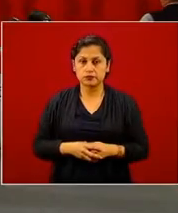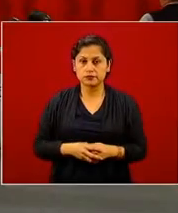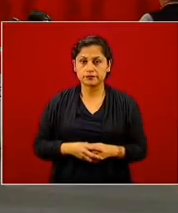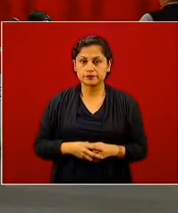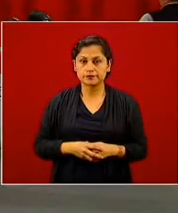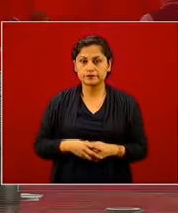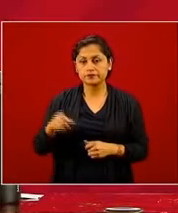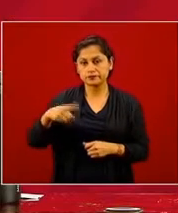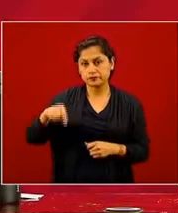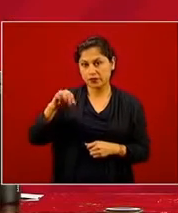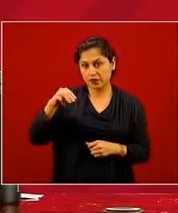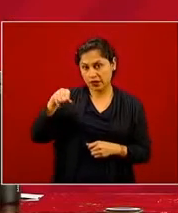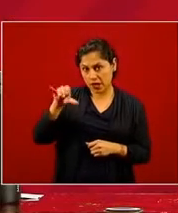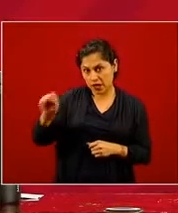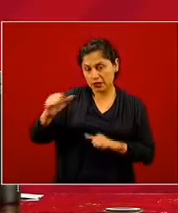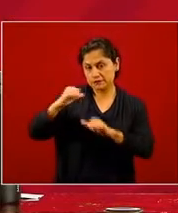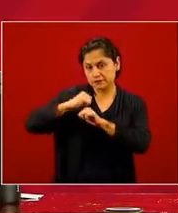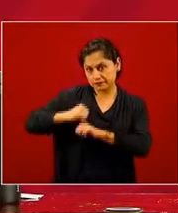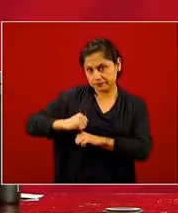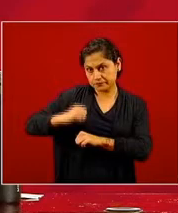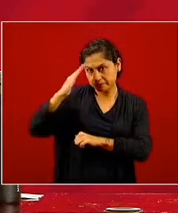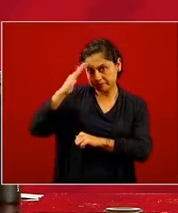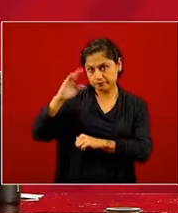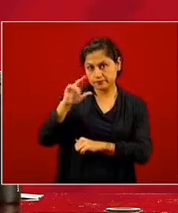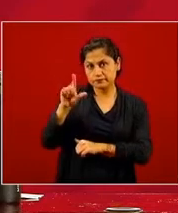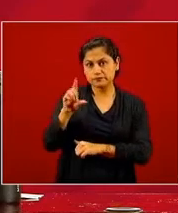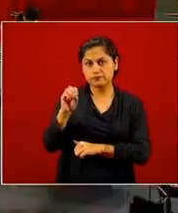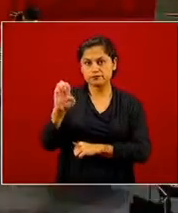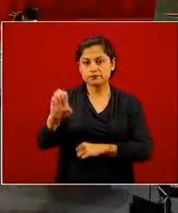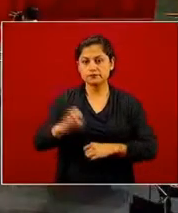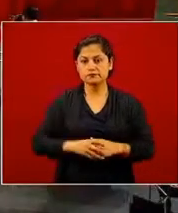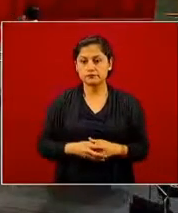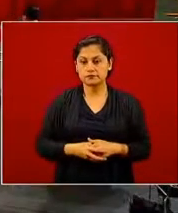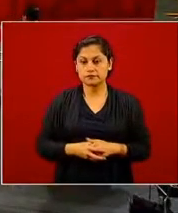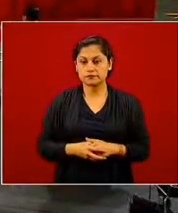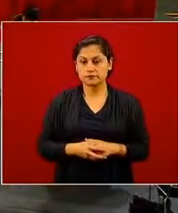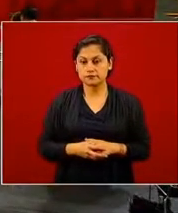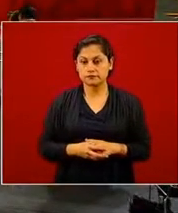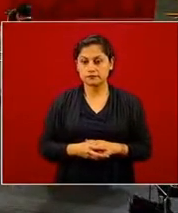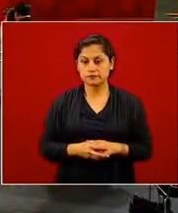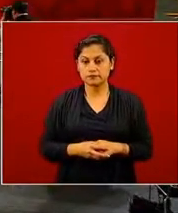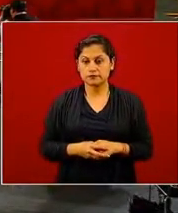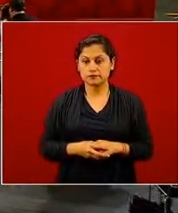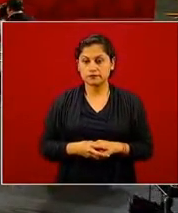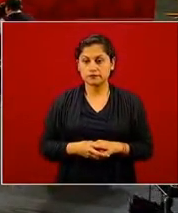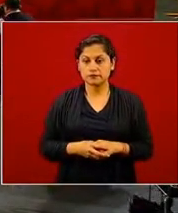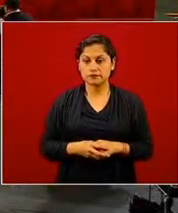institutions and the guidelines that the IMSS and other institutions have been